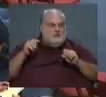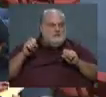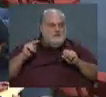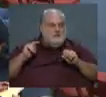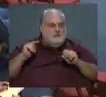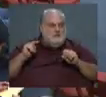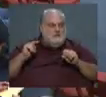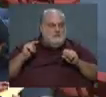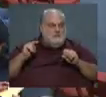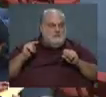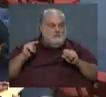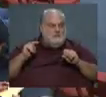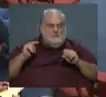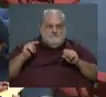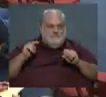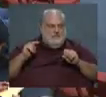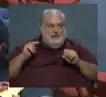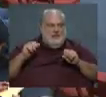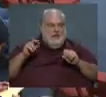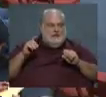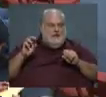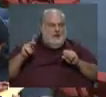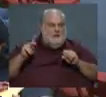Aye. Director Adcock?